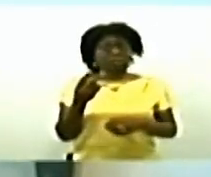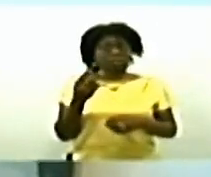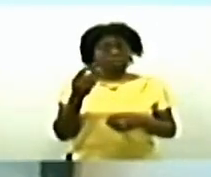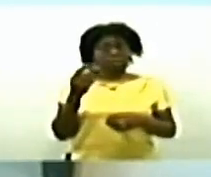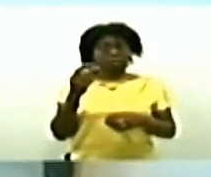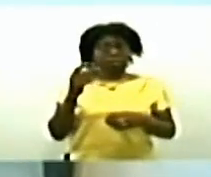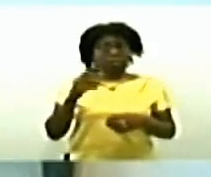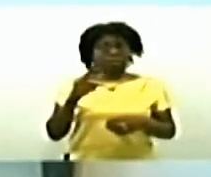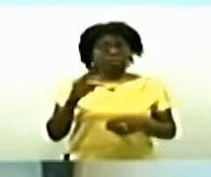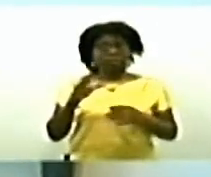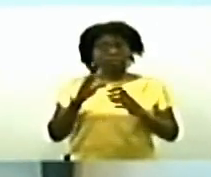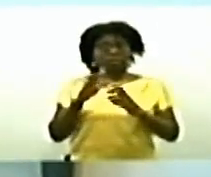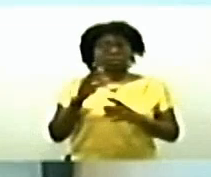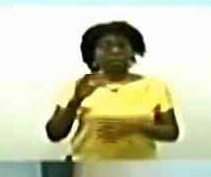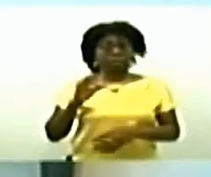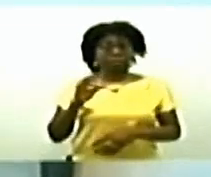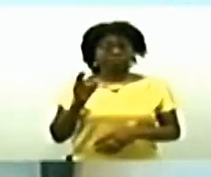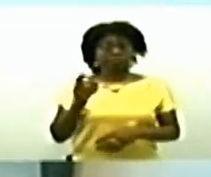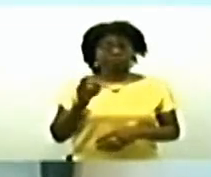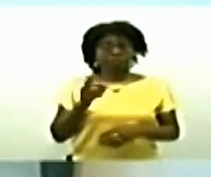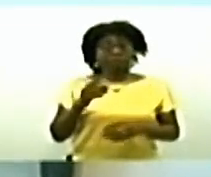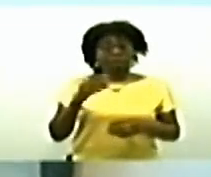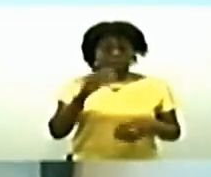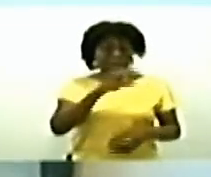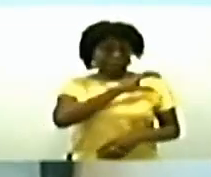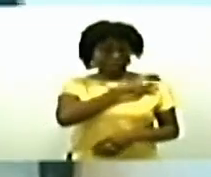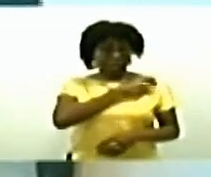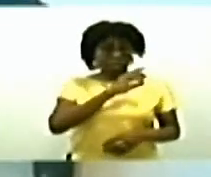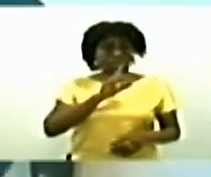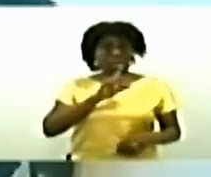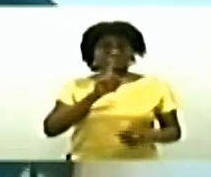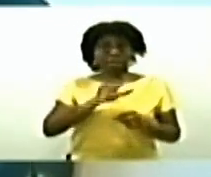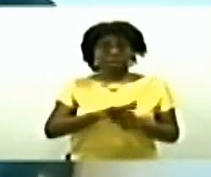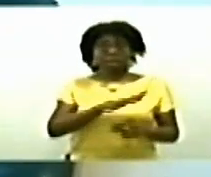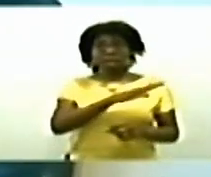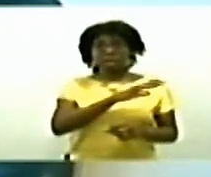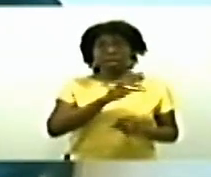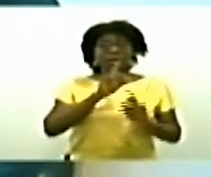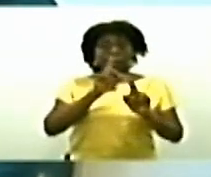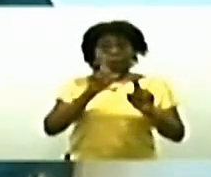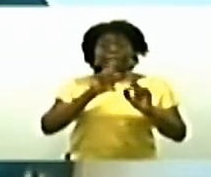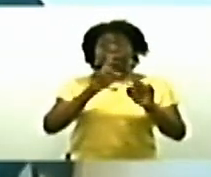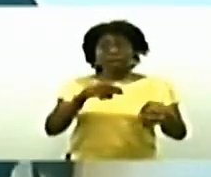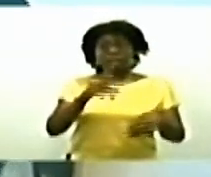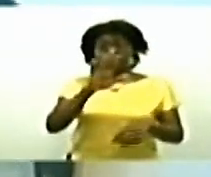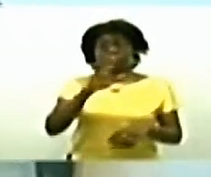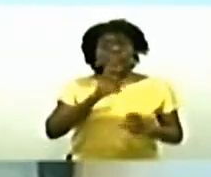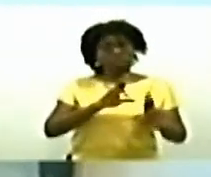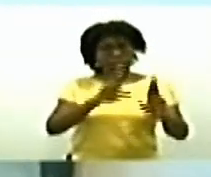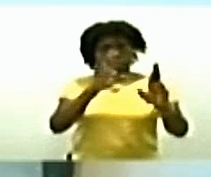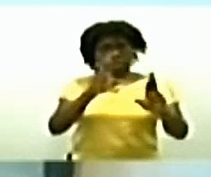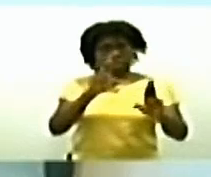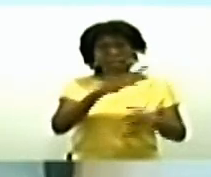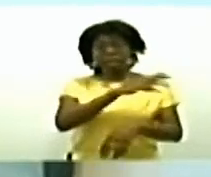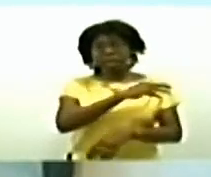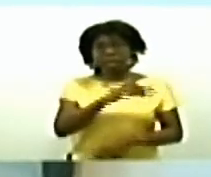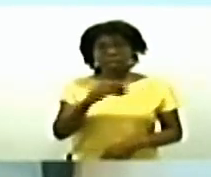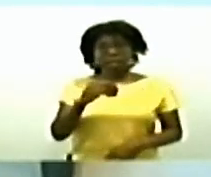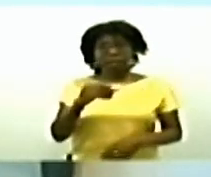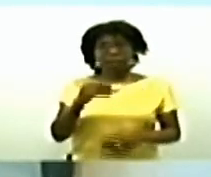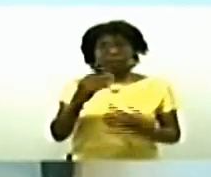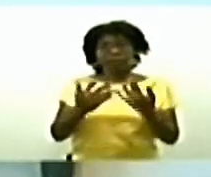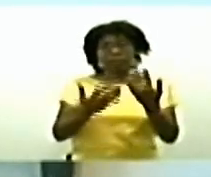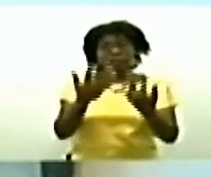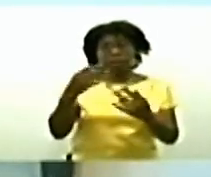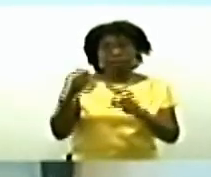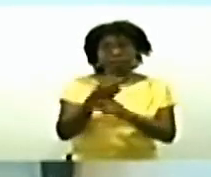generally command a grudging respect. Firefighters are usually admired. Nurses